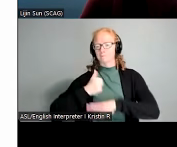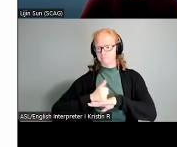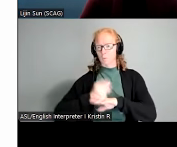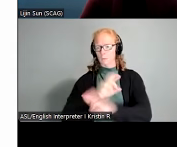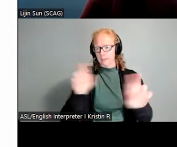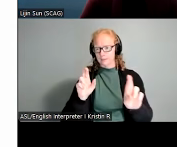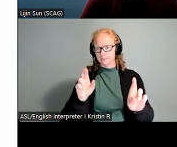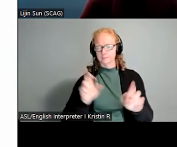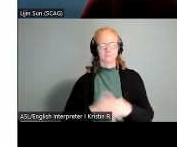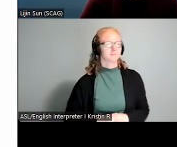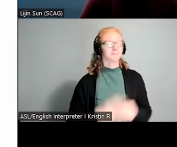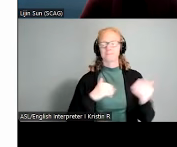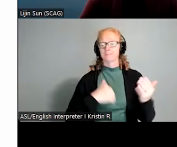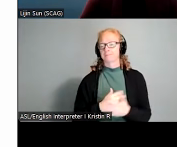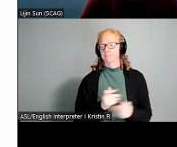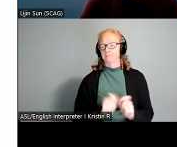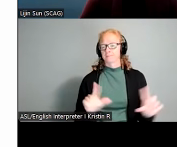Next slide, please.